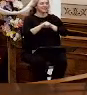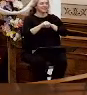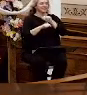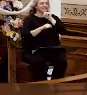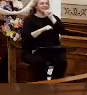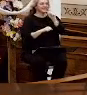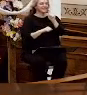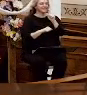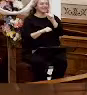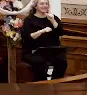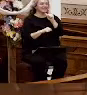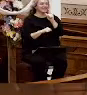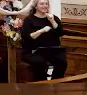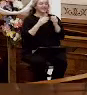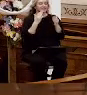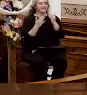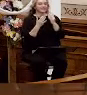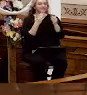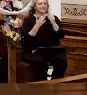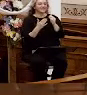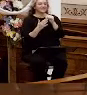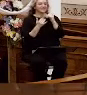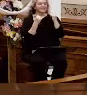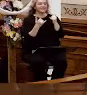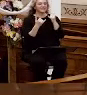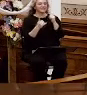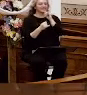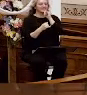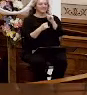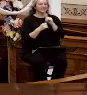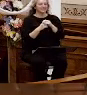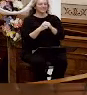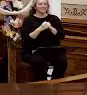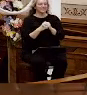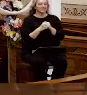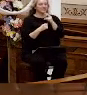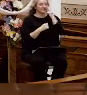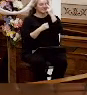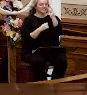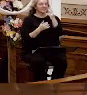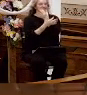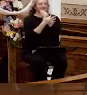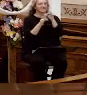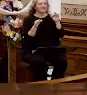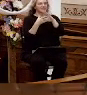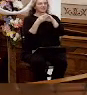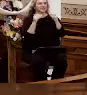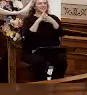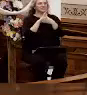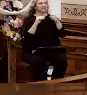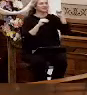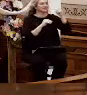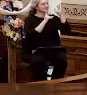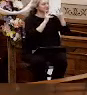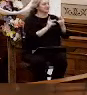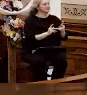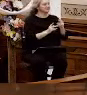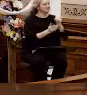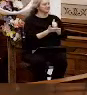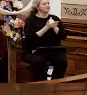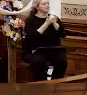impossible is now possible. Witnessing the freedom stories of others helps us to